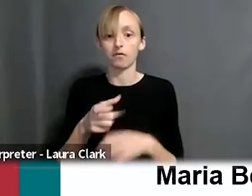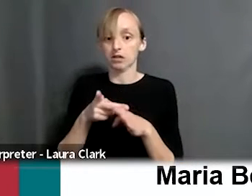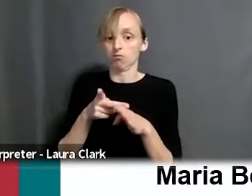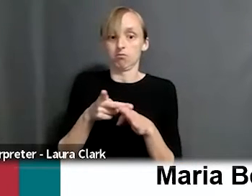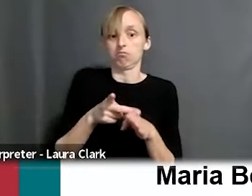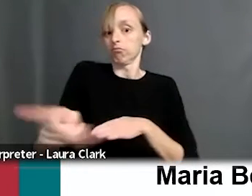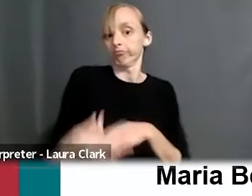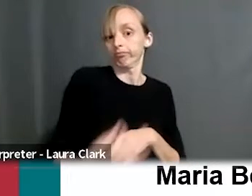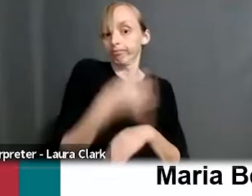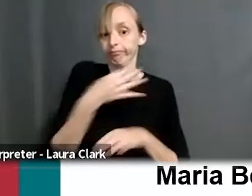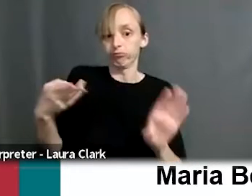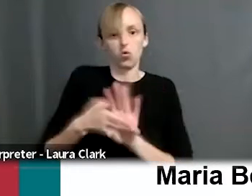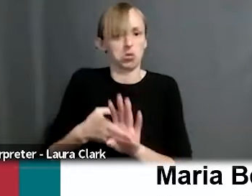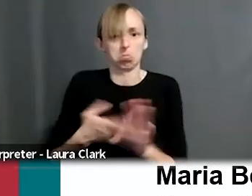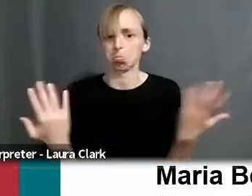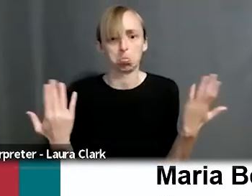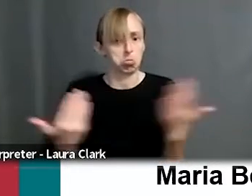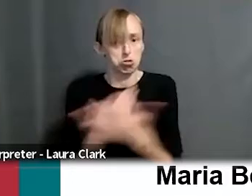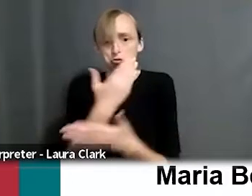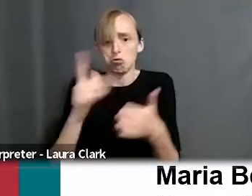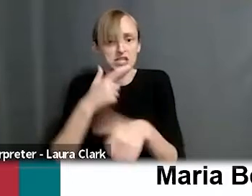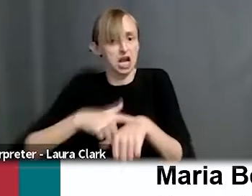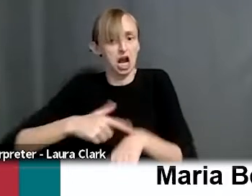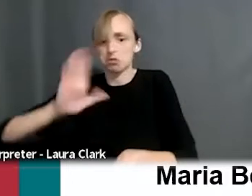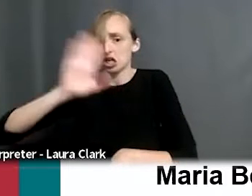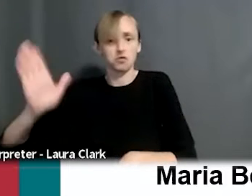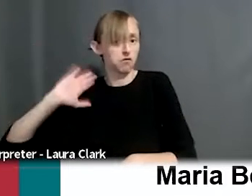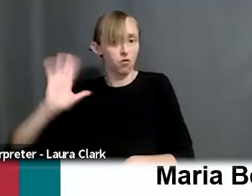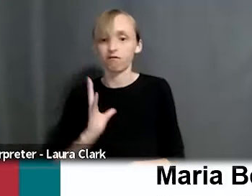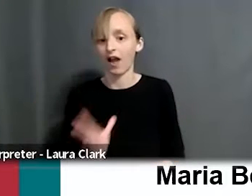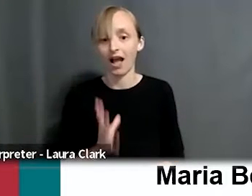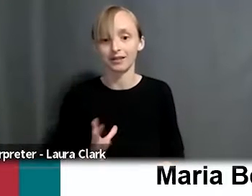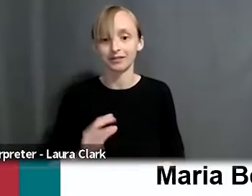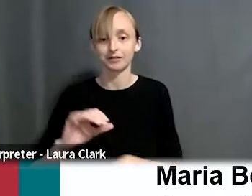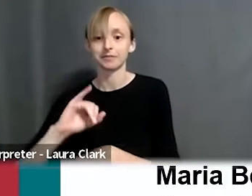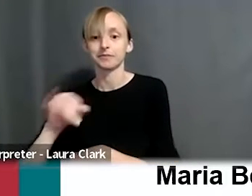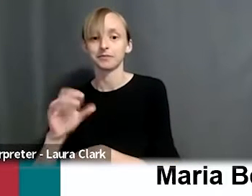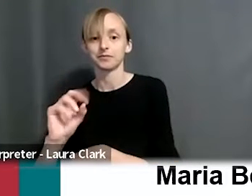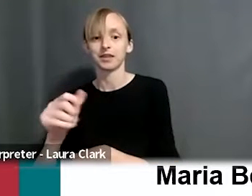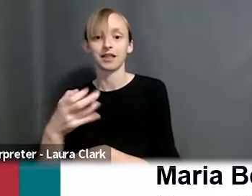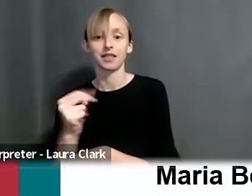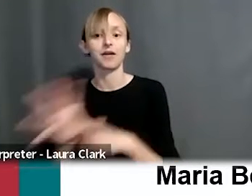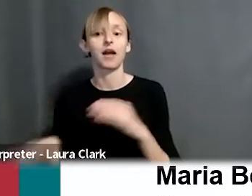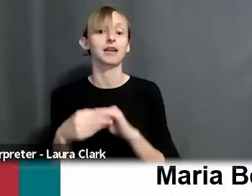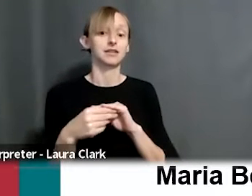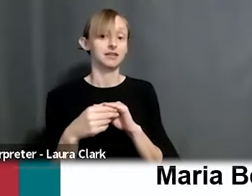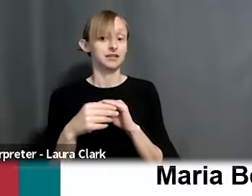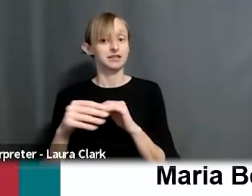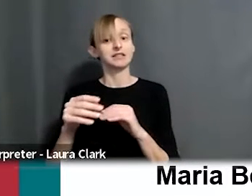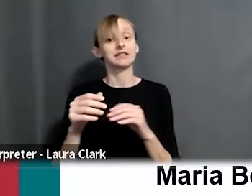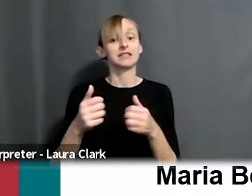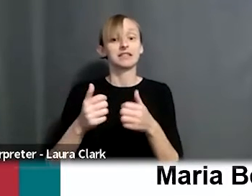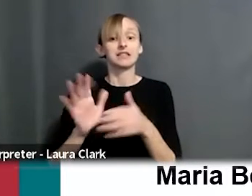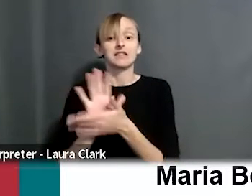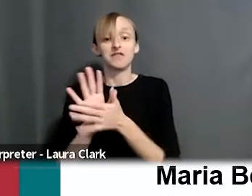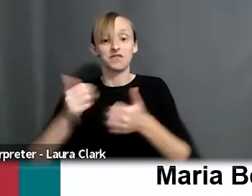play. Well, to piggyback on that, the video games, I mean, are you looking at cyber sports? Because that's become pretty